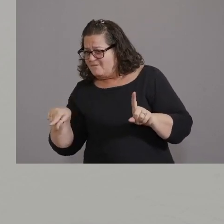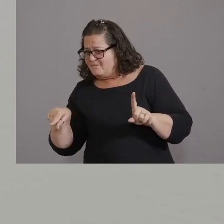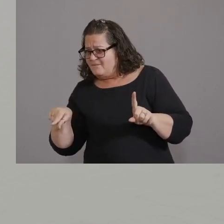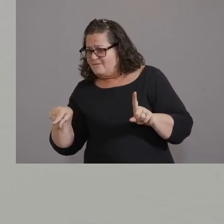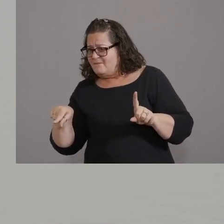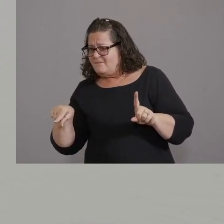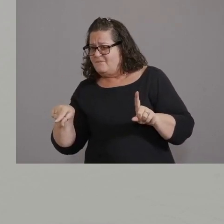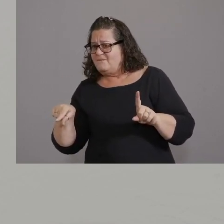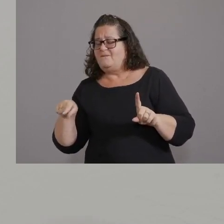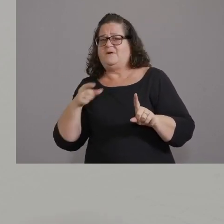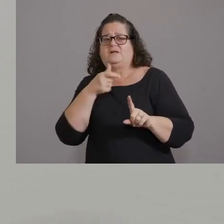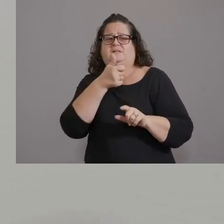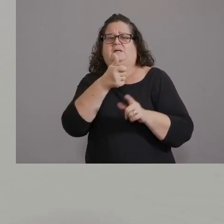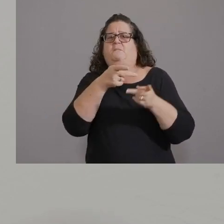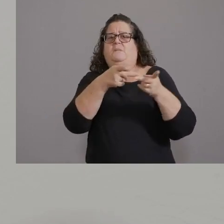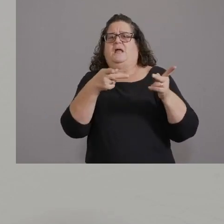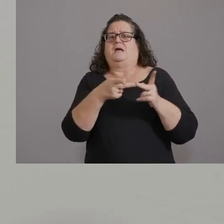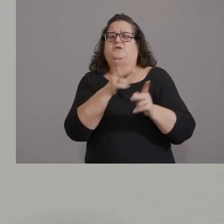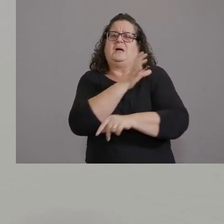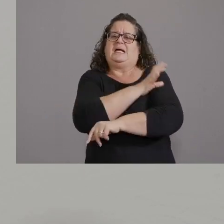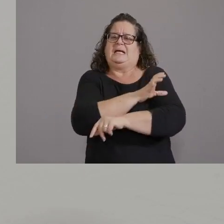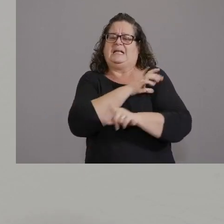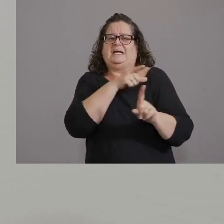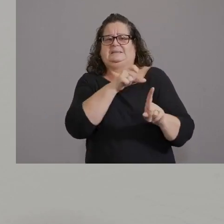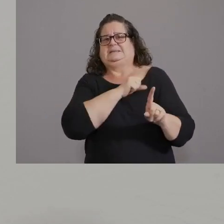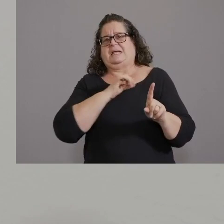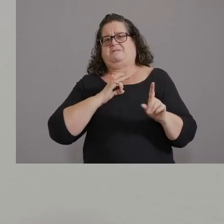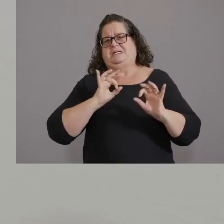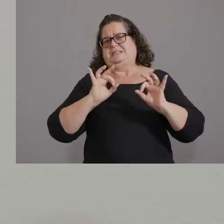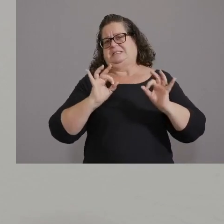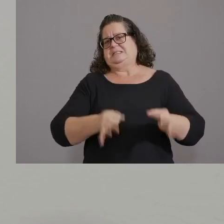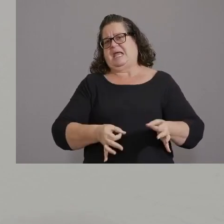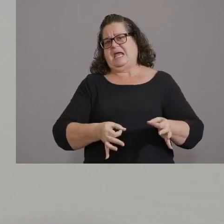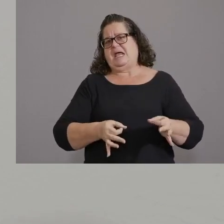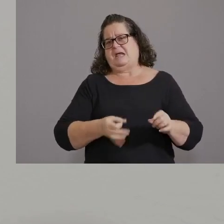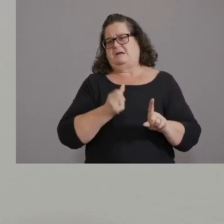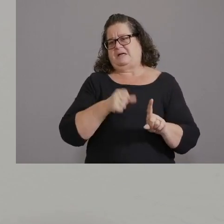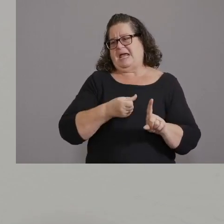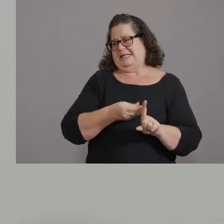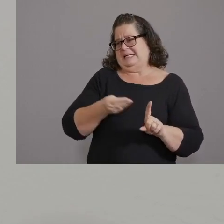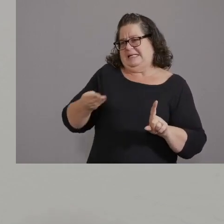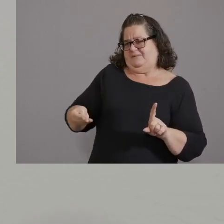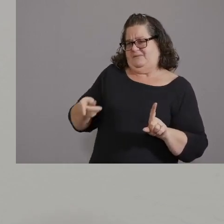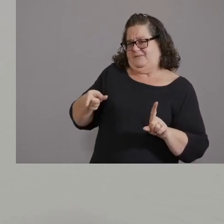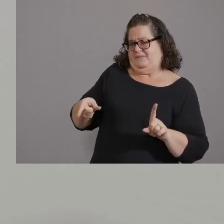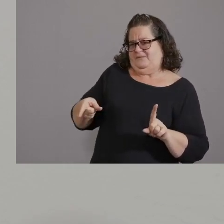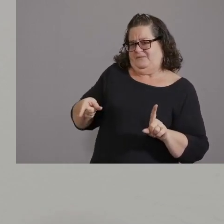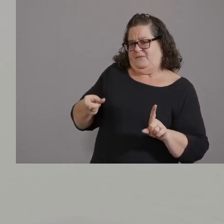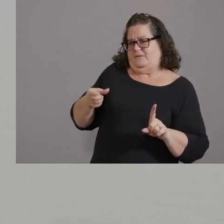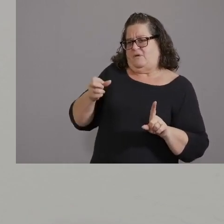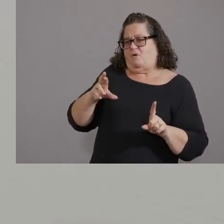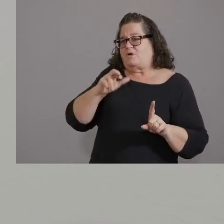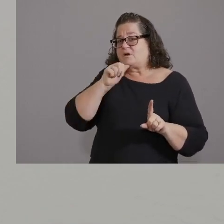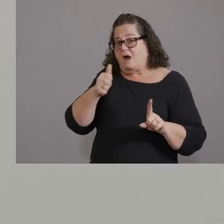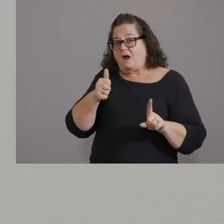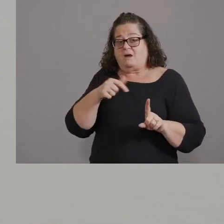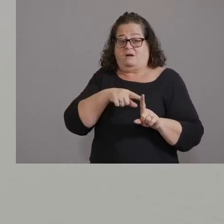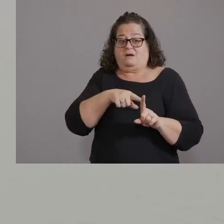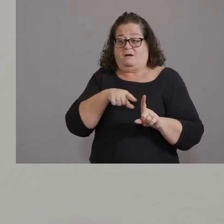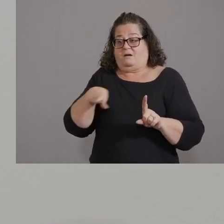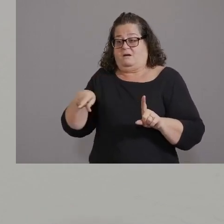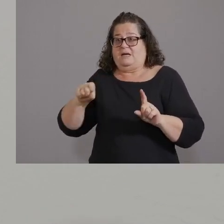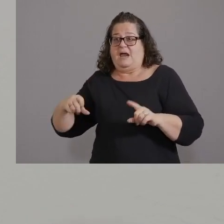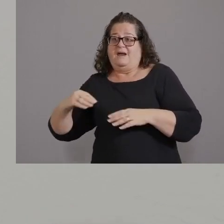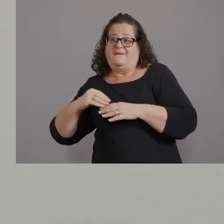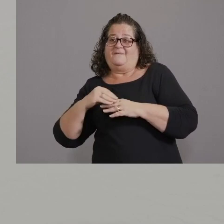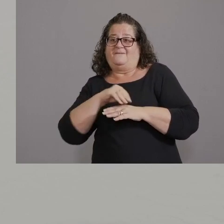call to vaccinate that person because that person still could put the other individuals at risk. Other things would be if they had an appointment